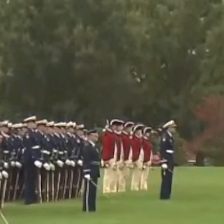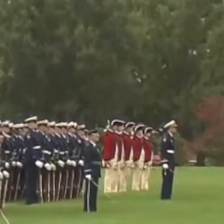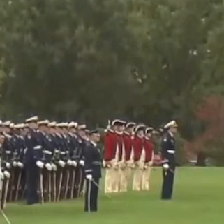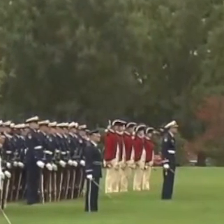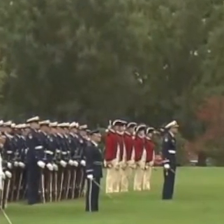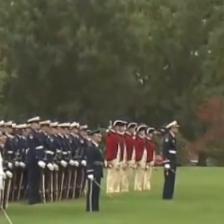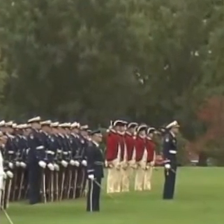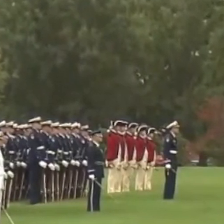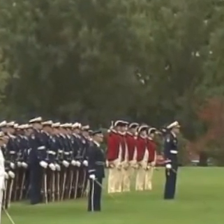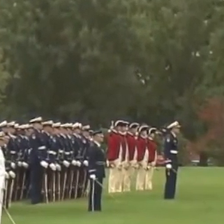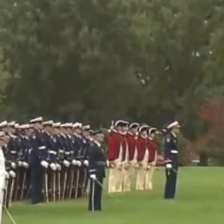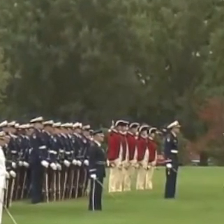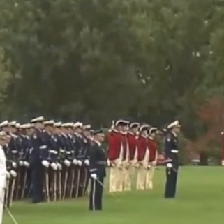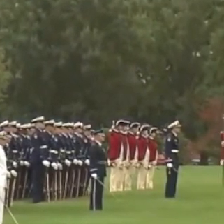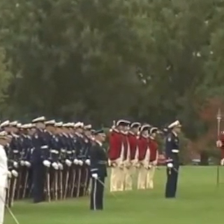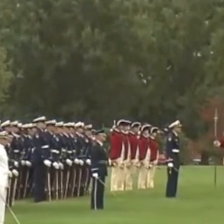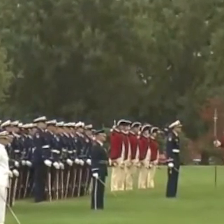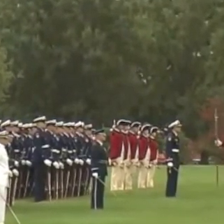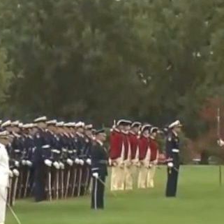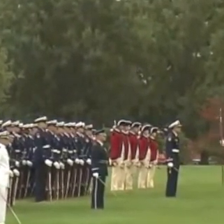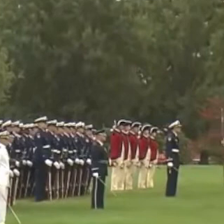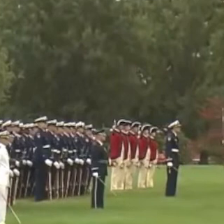Attend her.